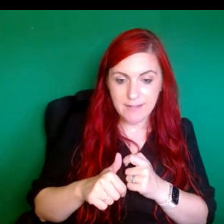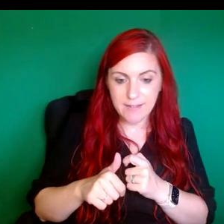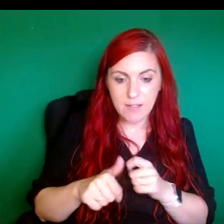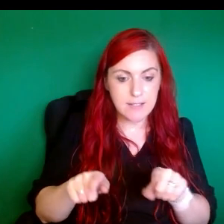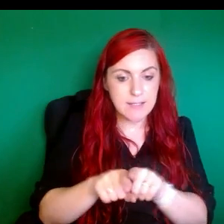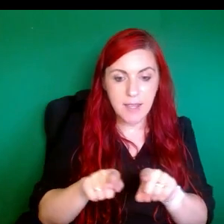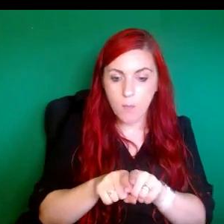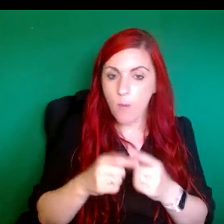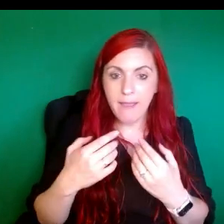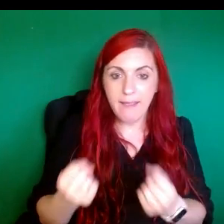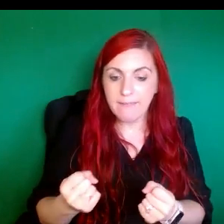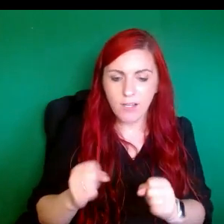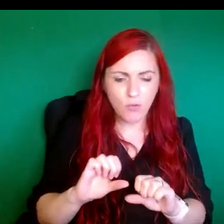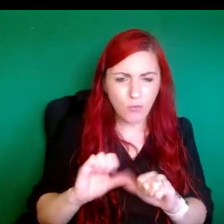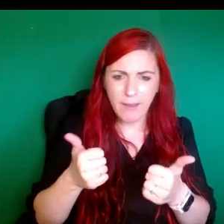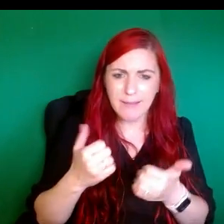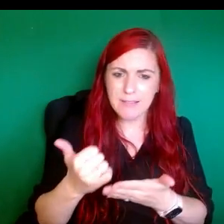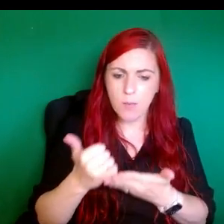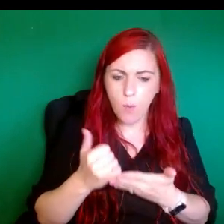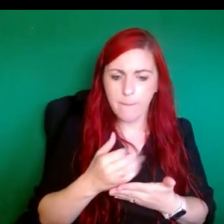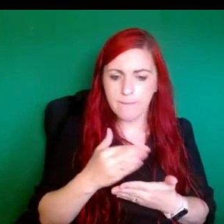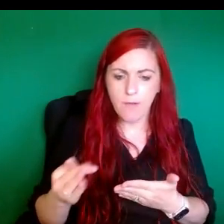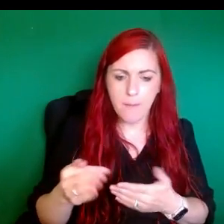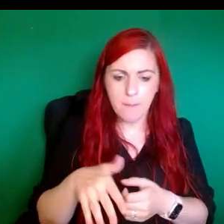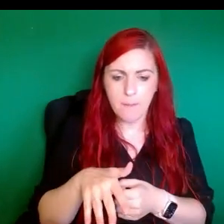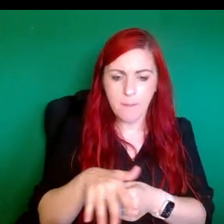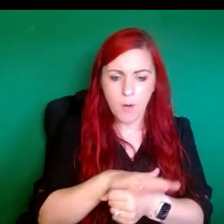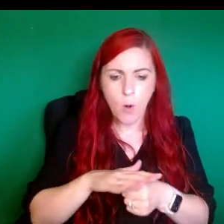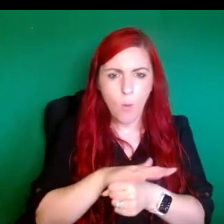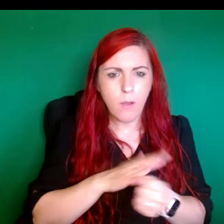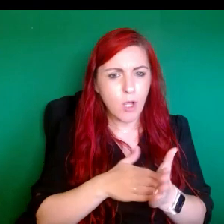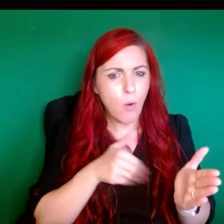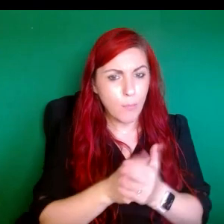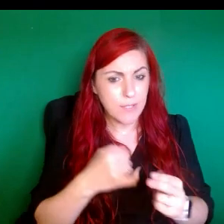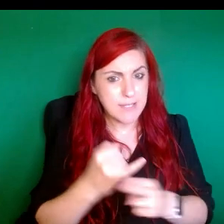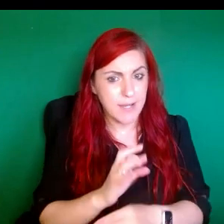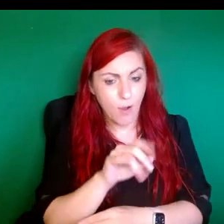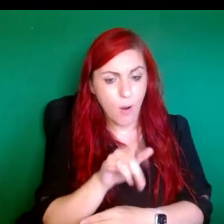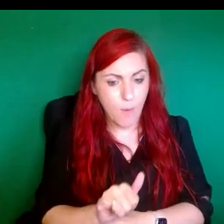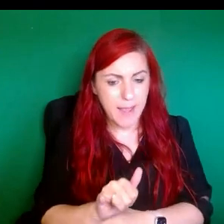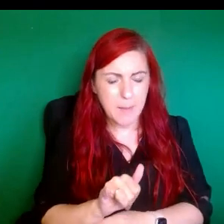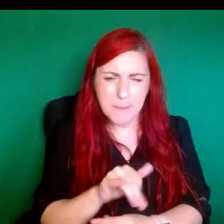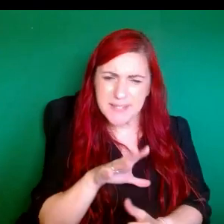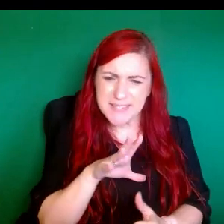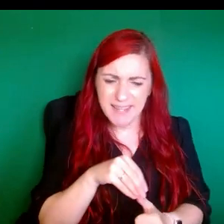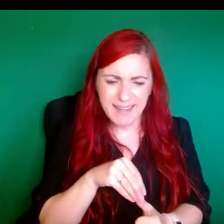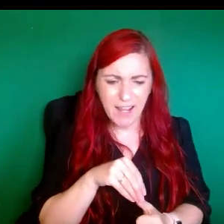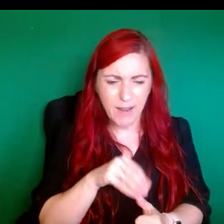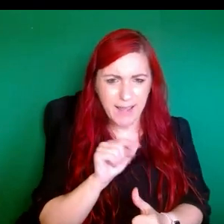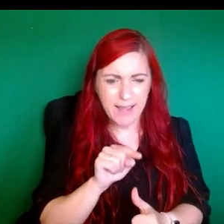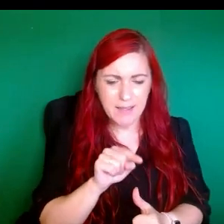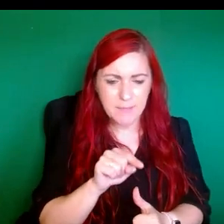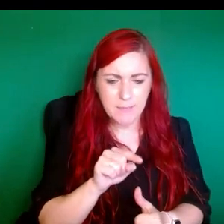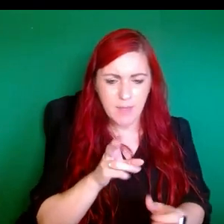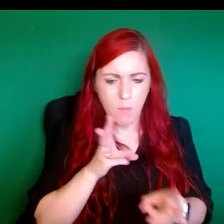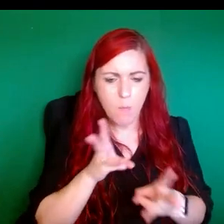from some of the local corporates in Galway, and particularly we work in some housing clusters across